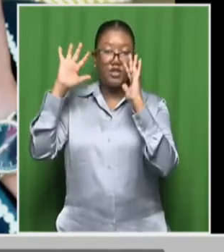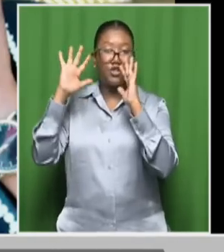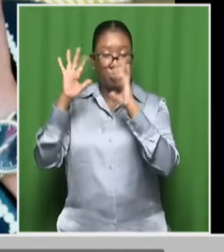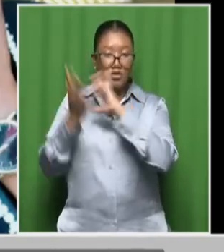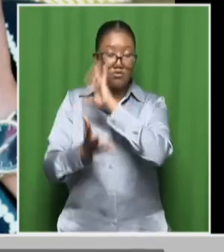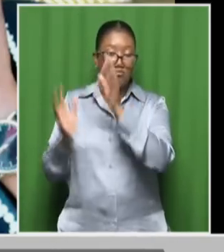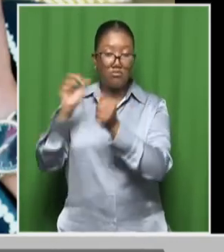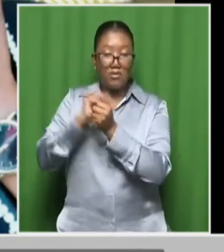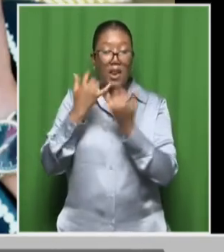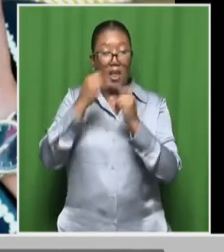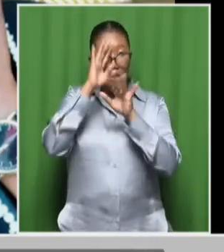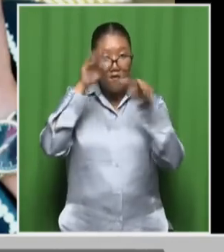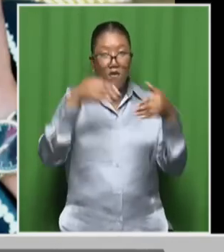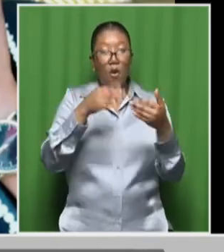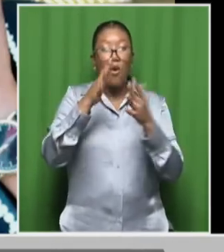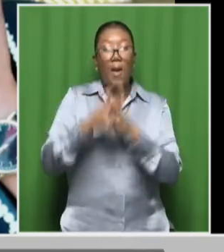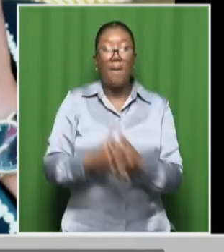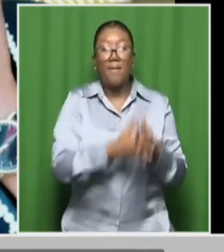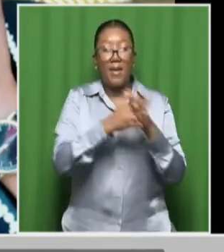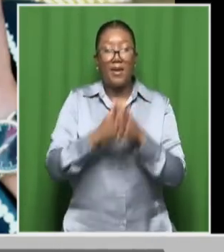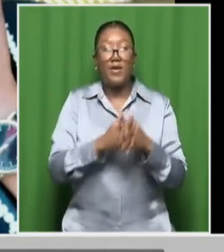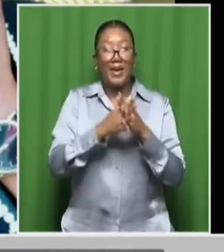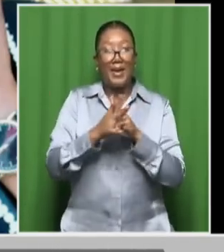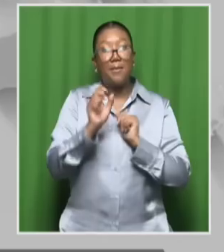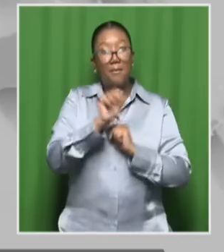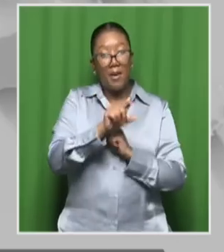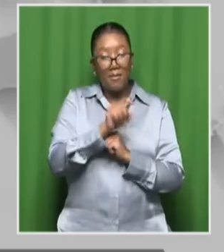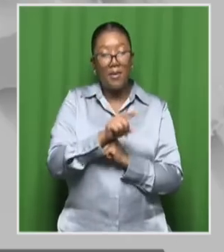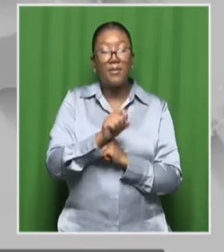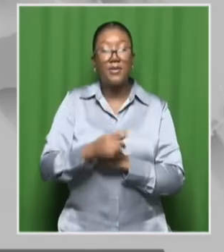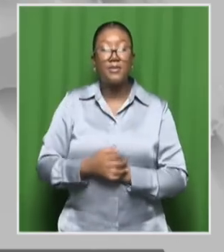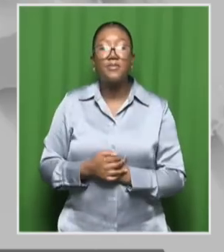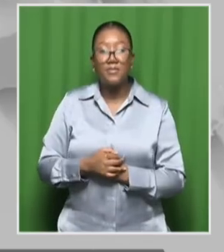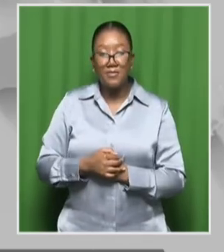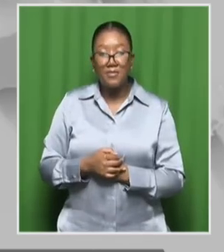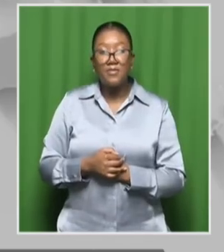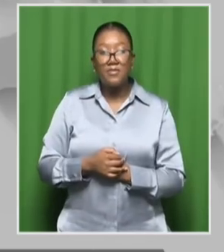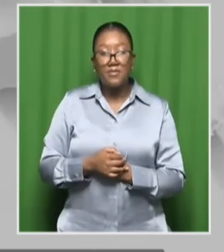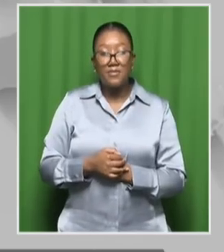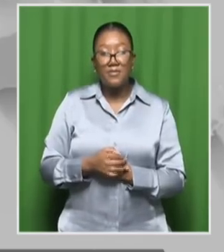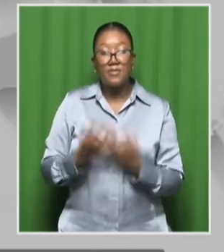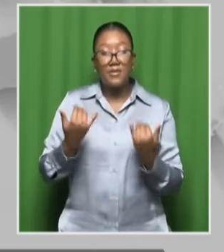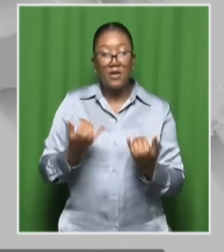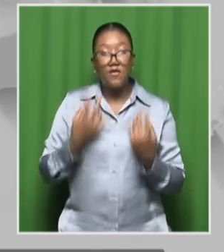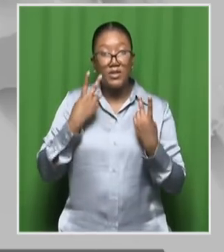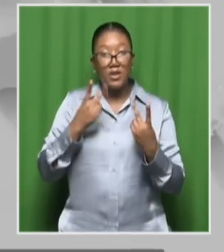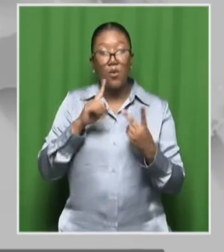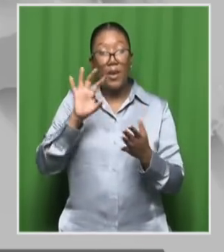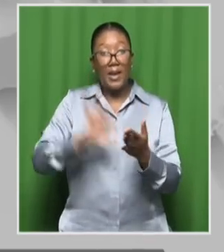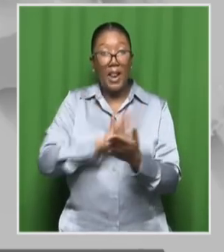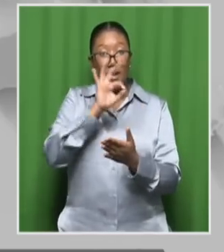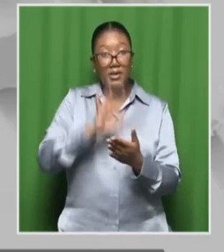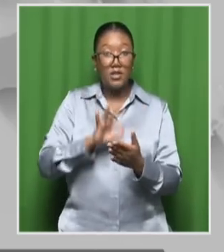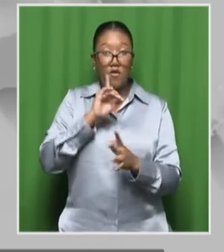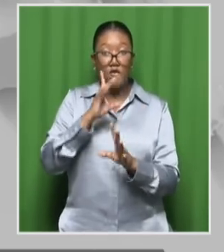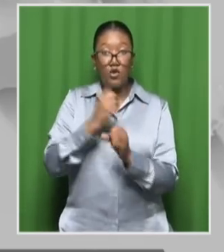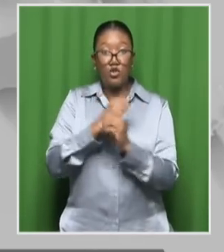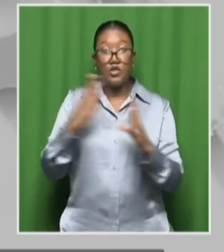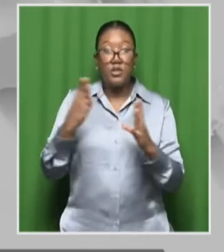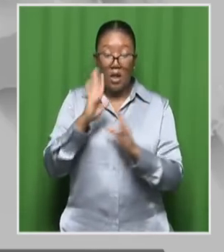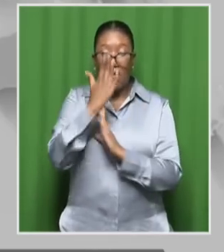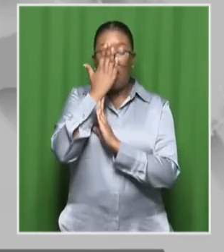the US. In fact, we started some time ago, because covering elections, we don't start on the day